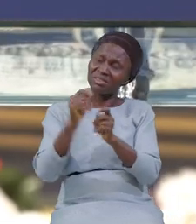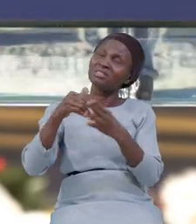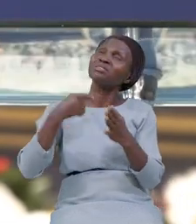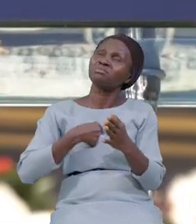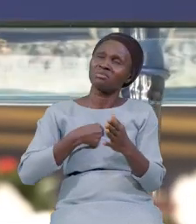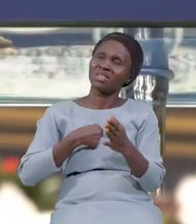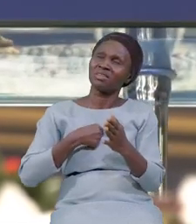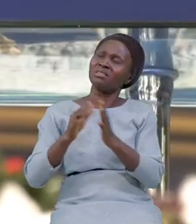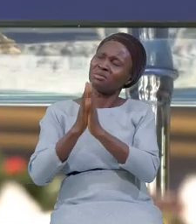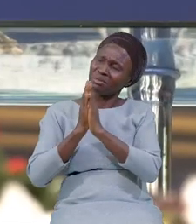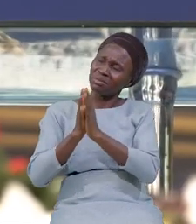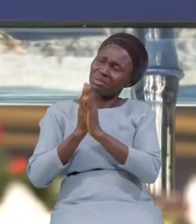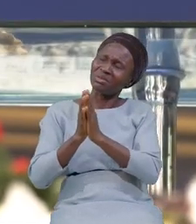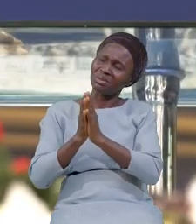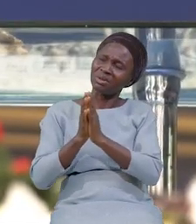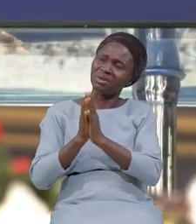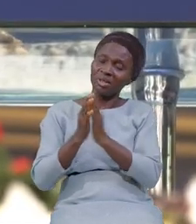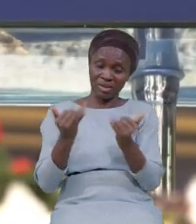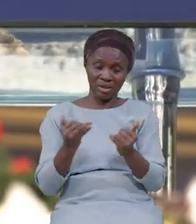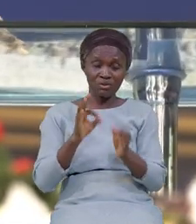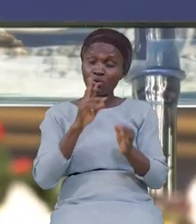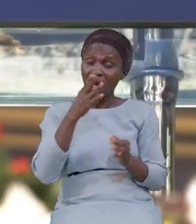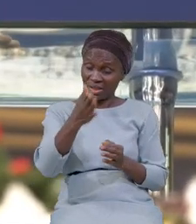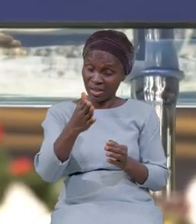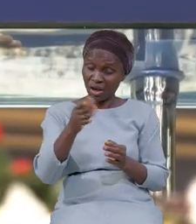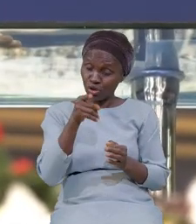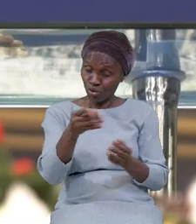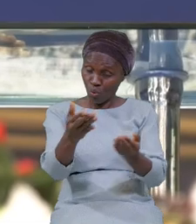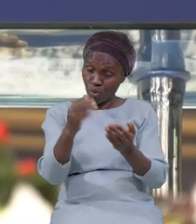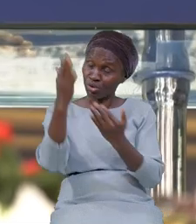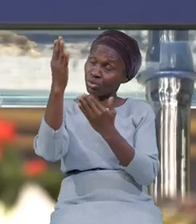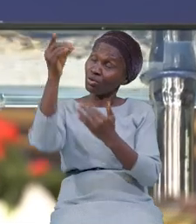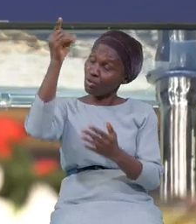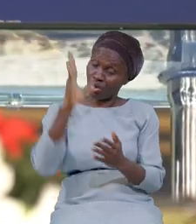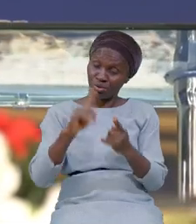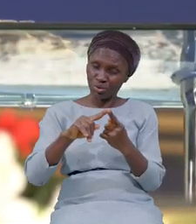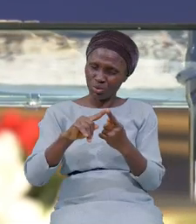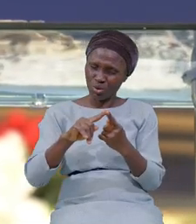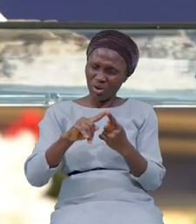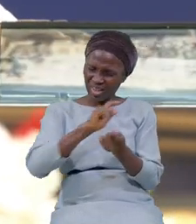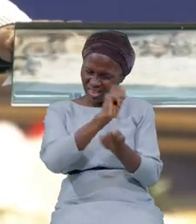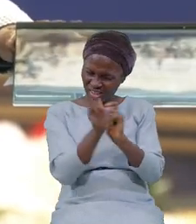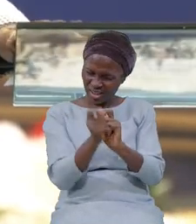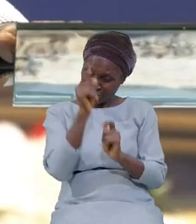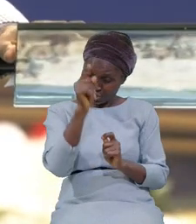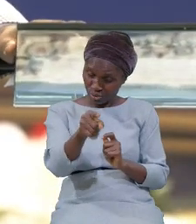Where are you? Start that change in me. You're raising up your hand.